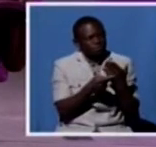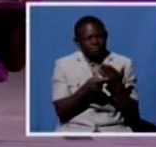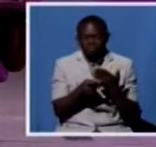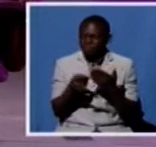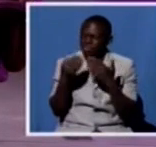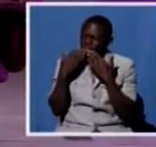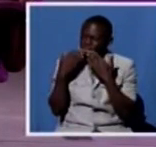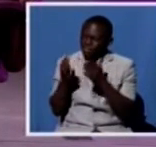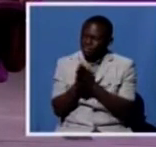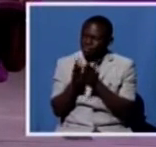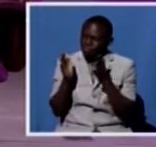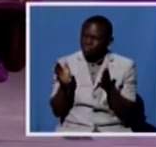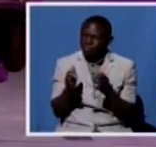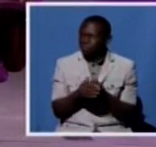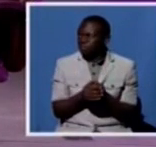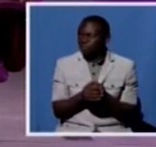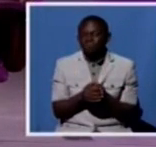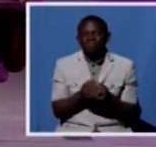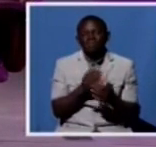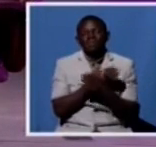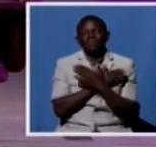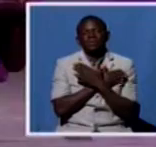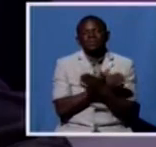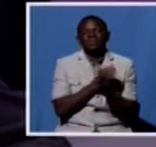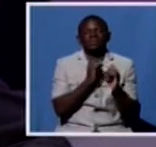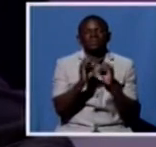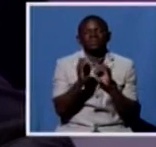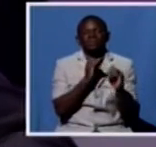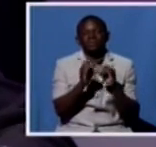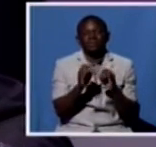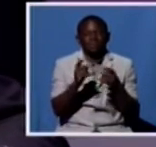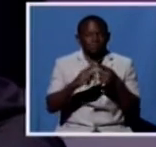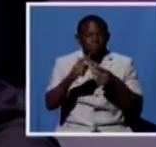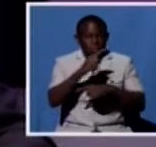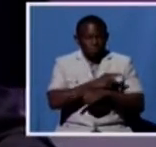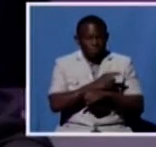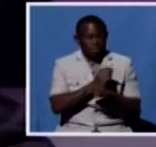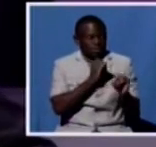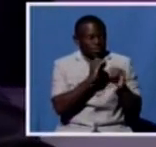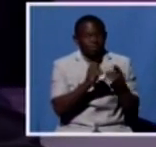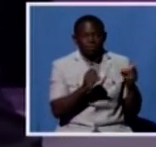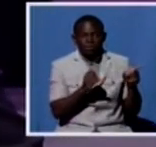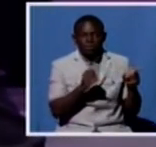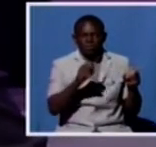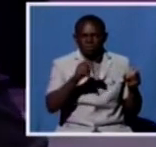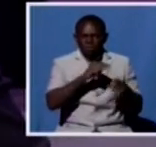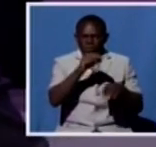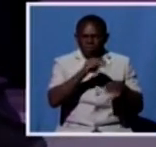Thank you very much. Thank you very much. You've been watching Sunday Interview, and today we were speaking with the Chief Executive Officer